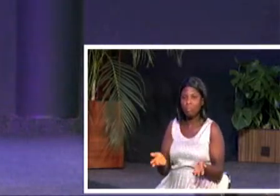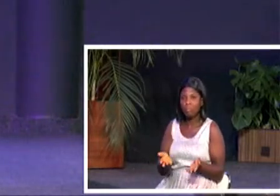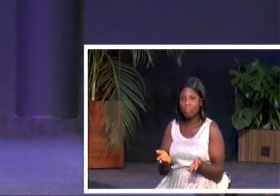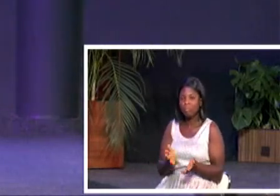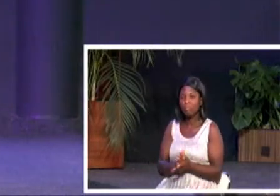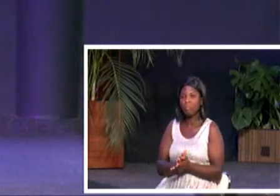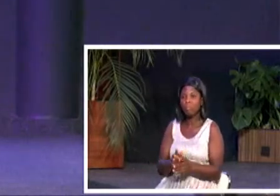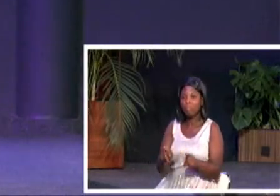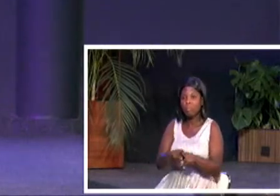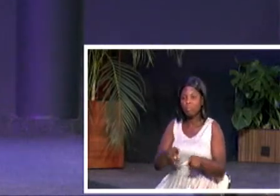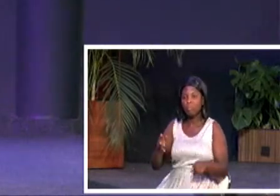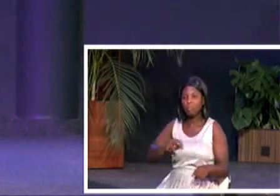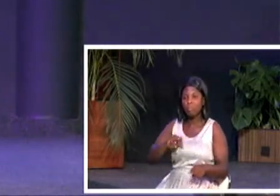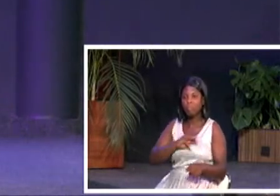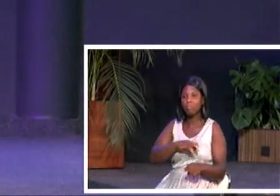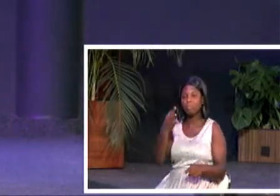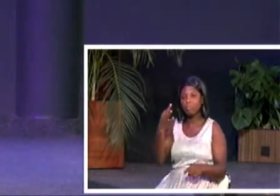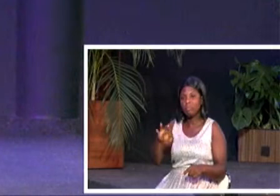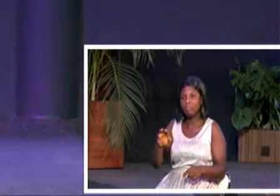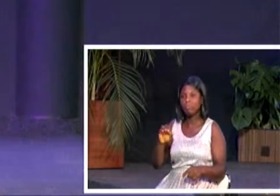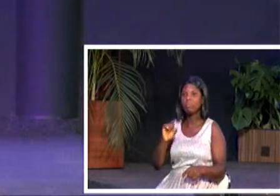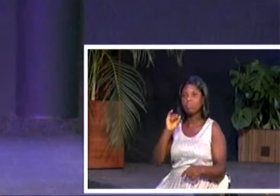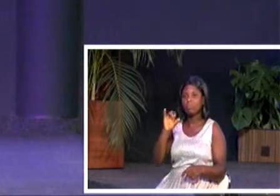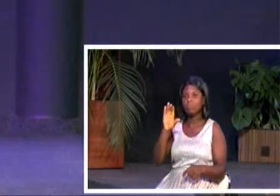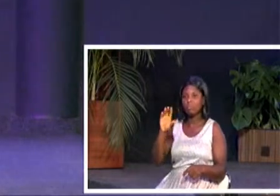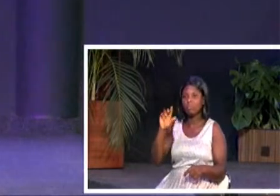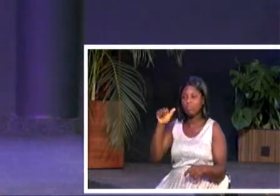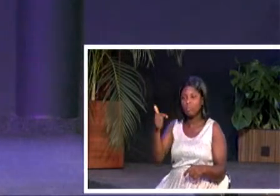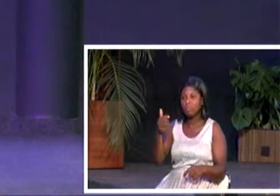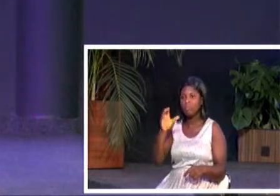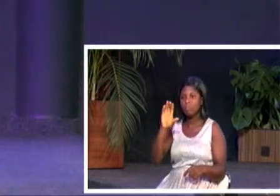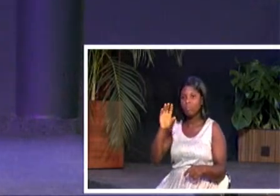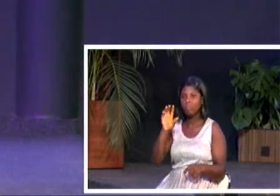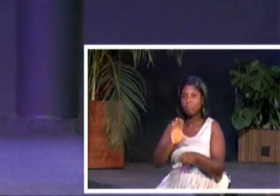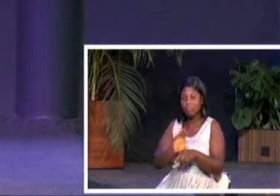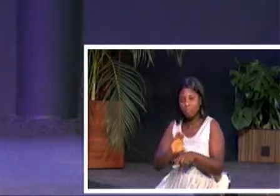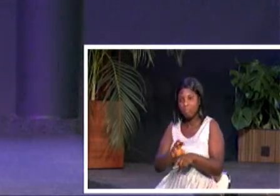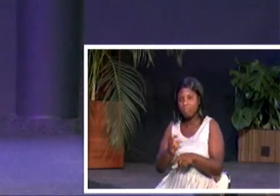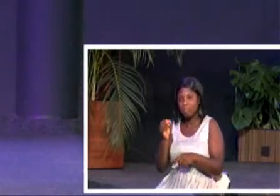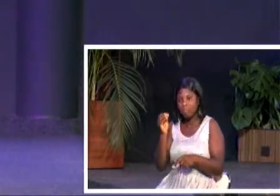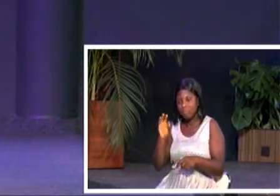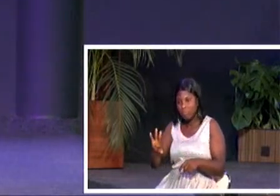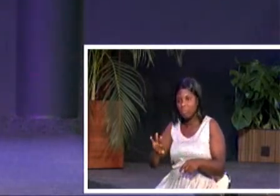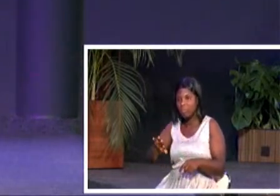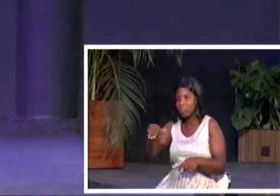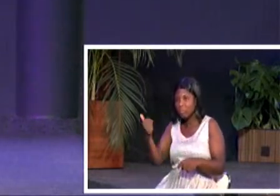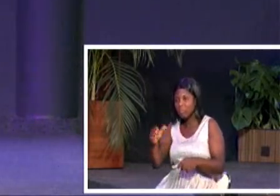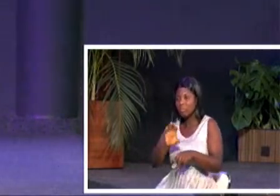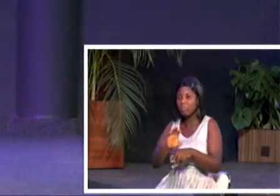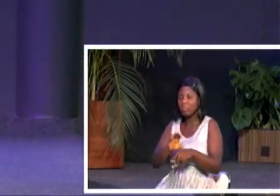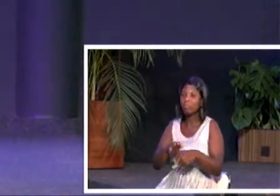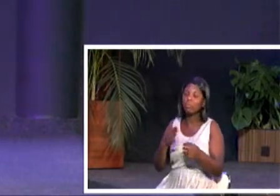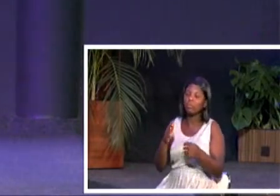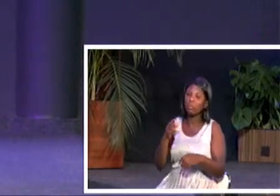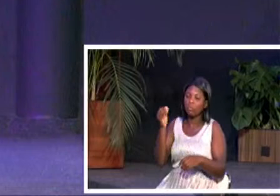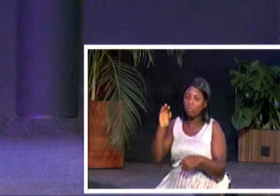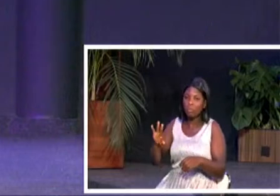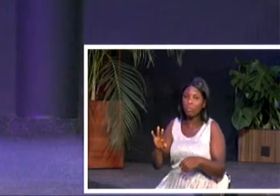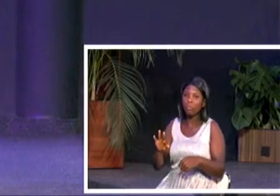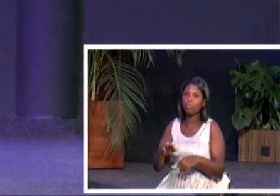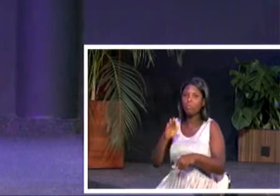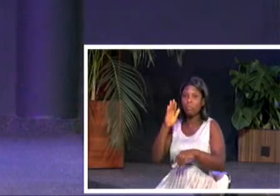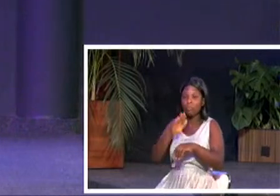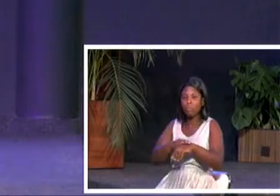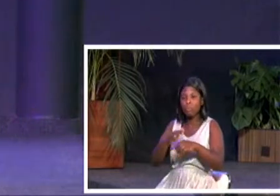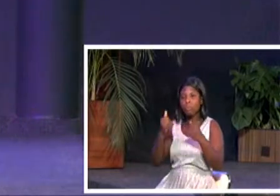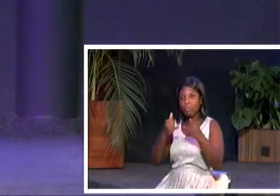a member of this church or any of the institutions we are inviting, or the general public or somebody watching online, that you can